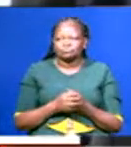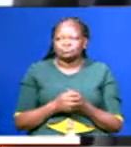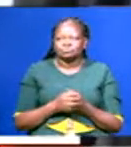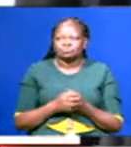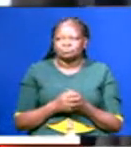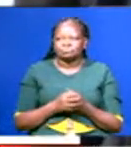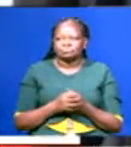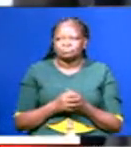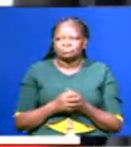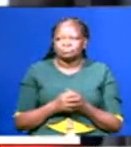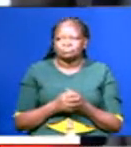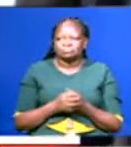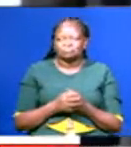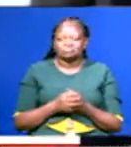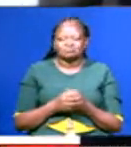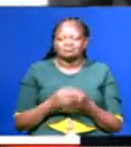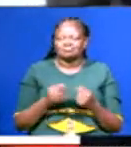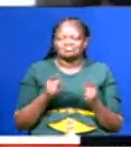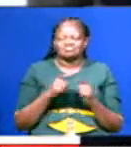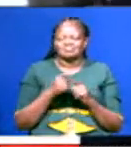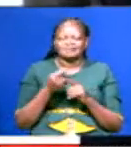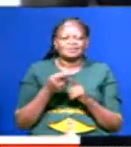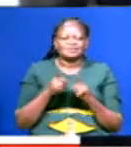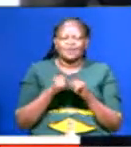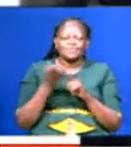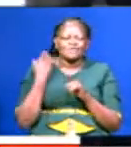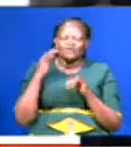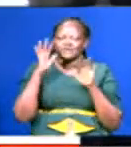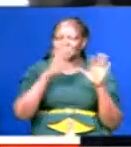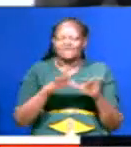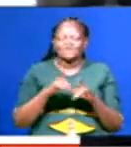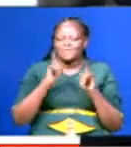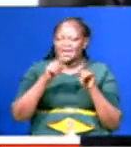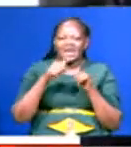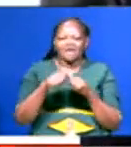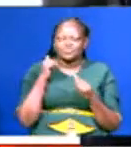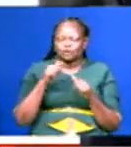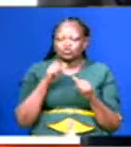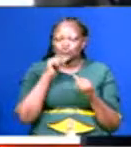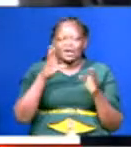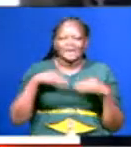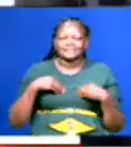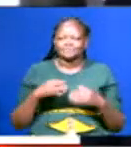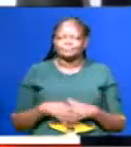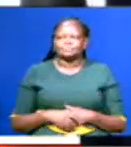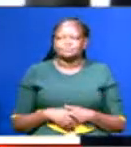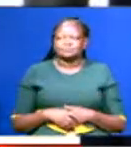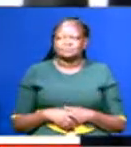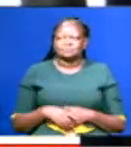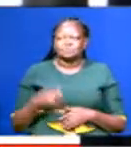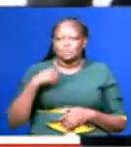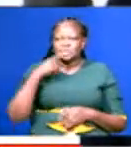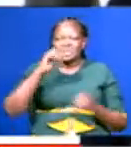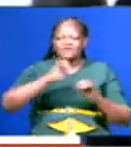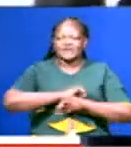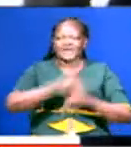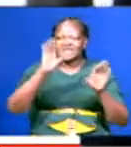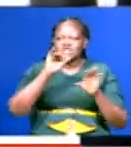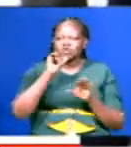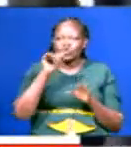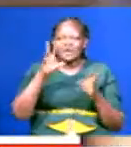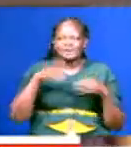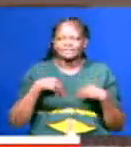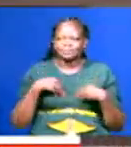back to the past days. It will be resisted. It will not be acceptable. I want to say very clearly, this is not